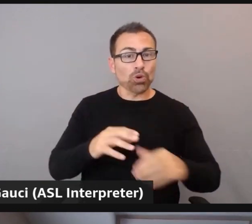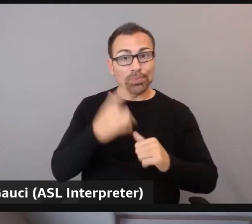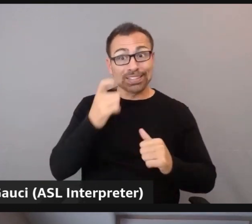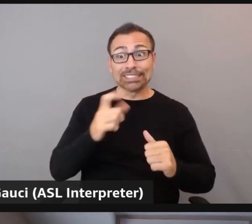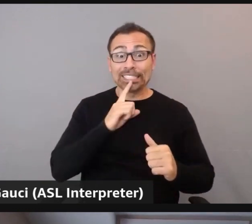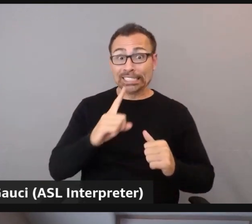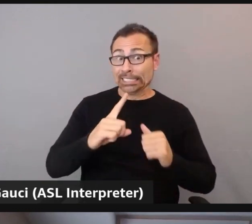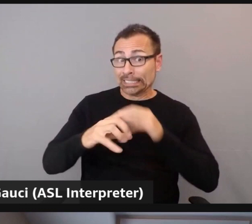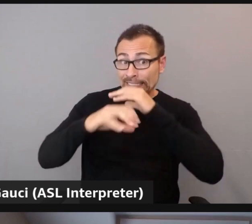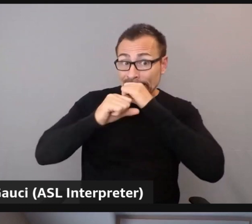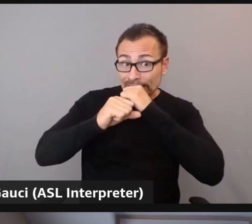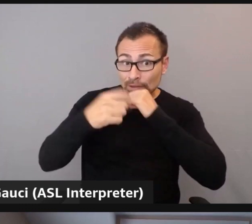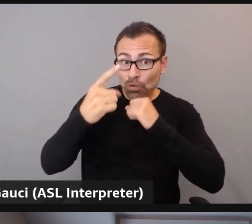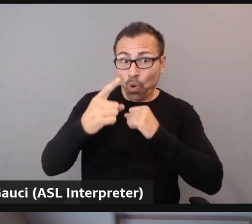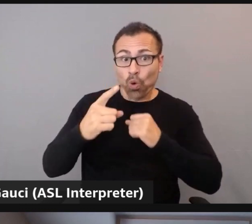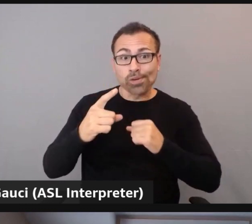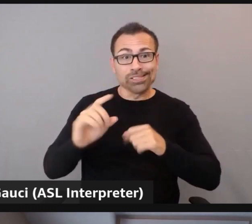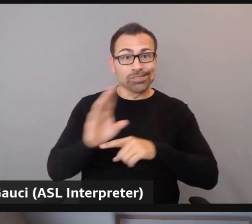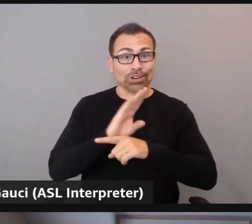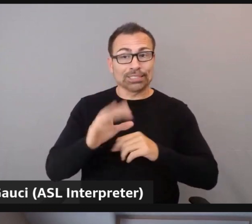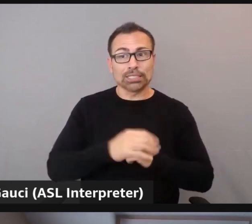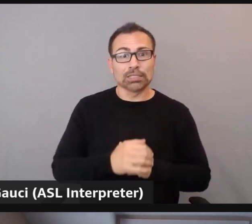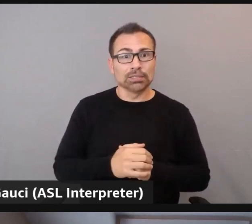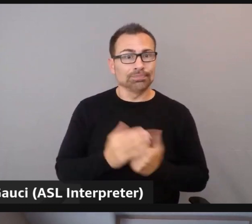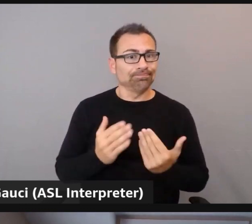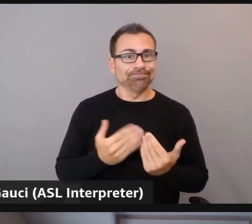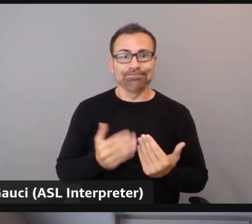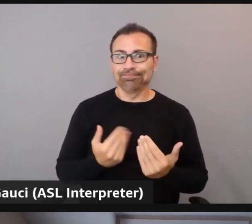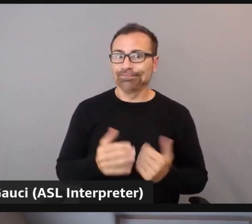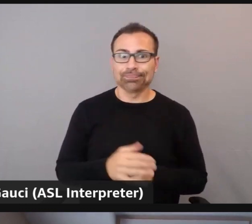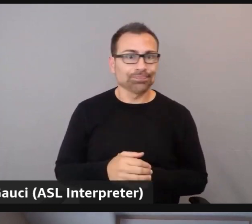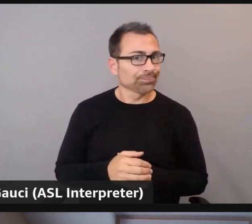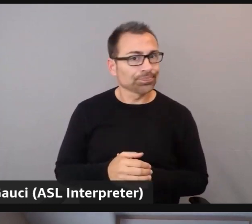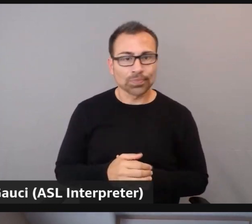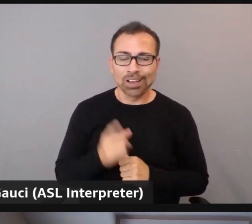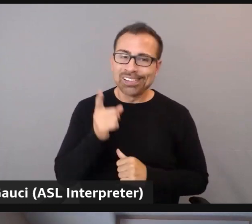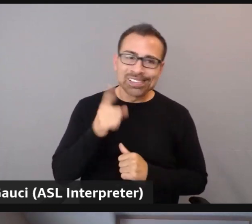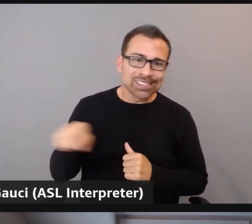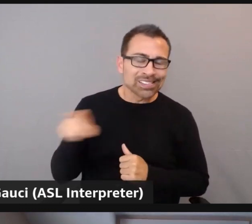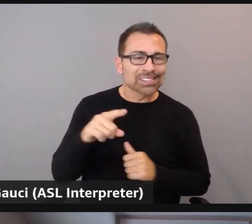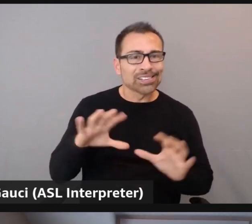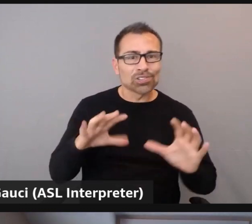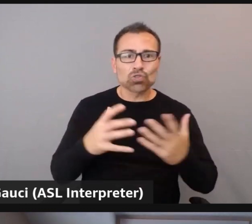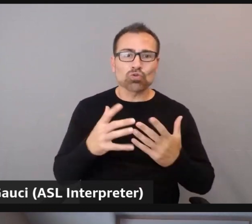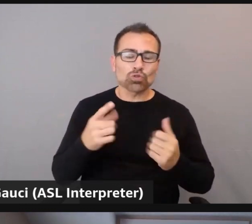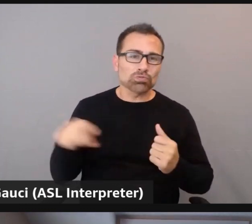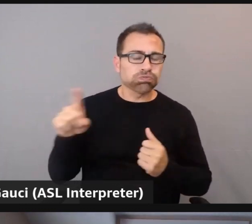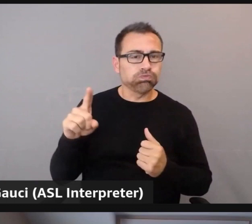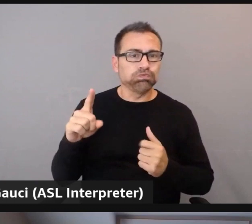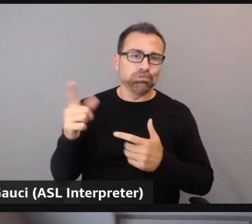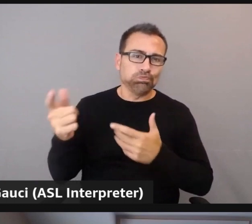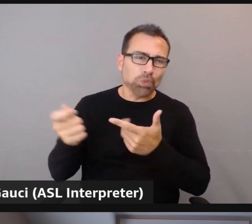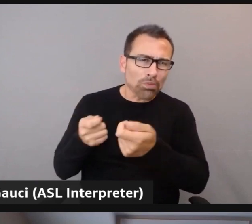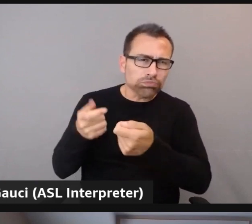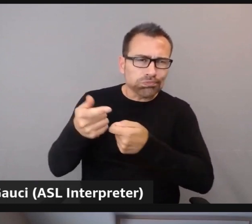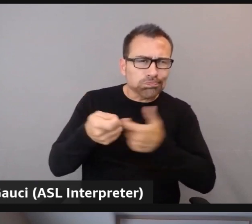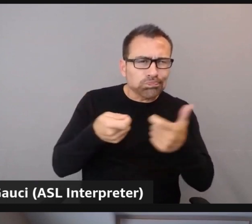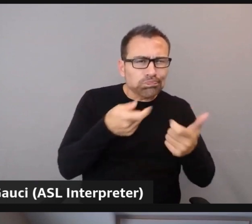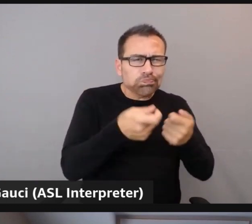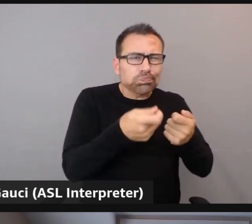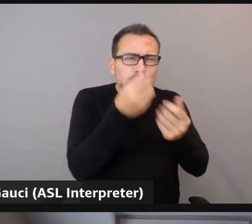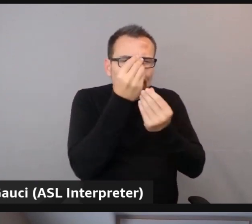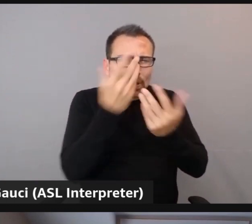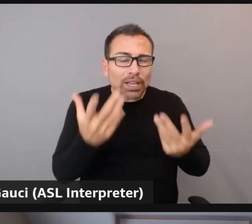it's not an easy lift by any means. I mean, these groups are pulling in so much information, and these standards have